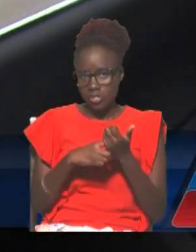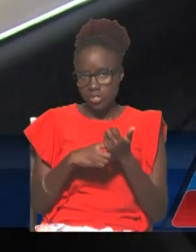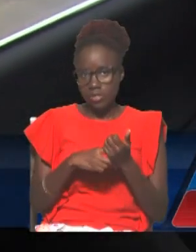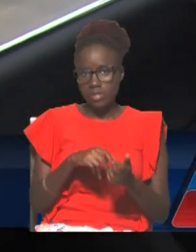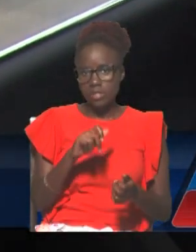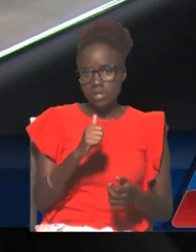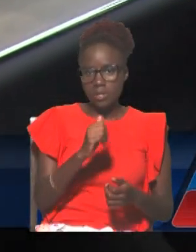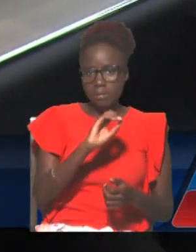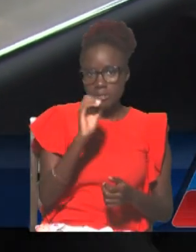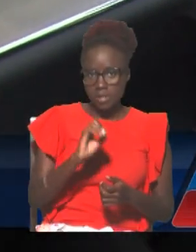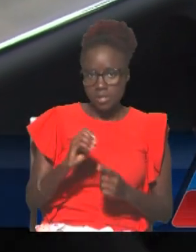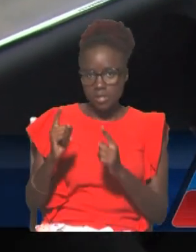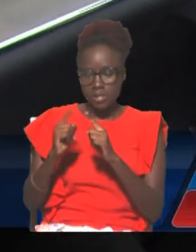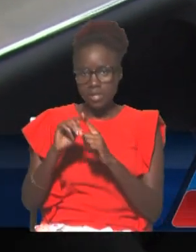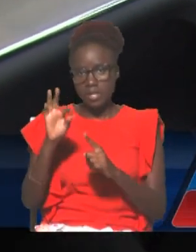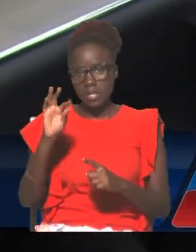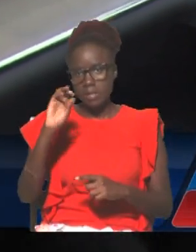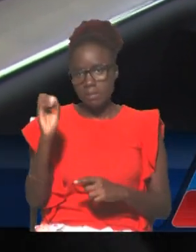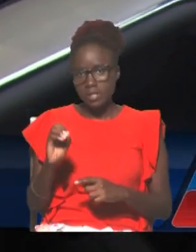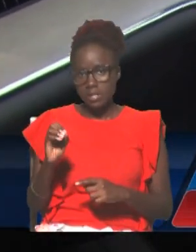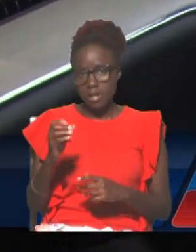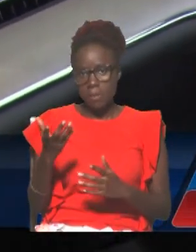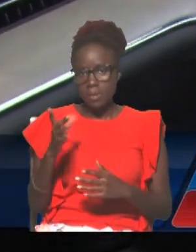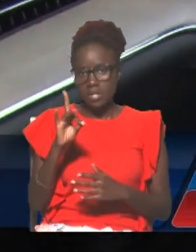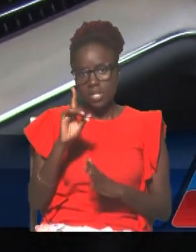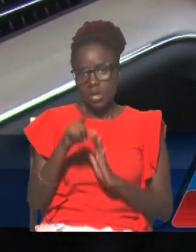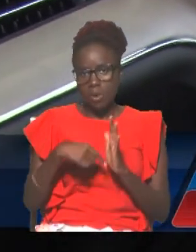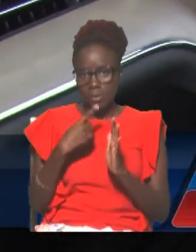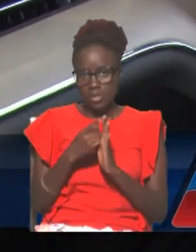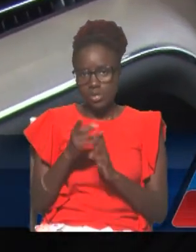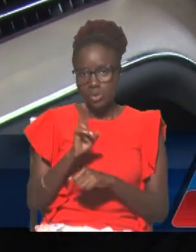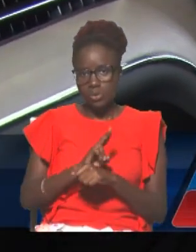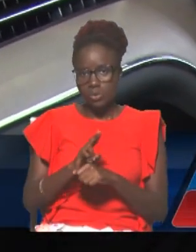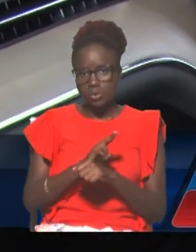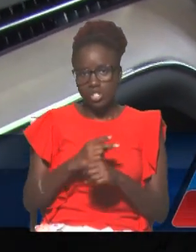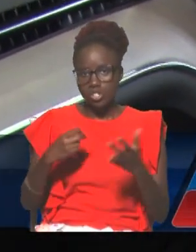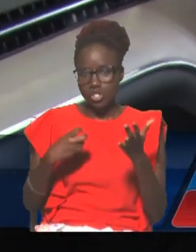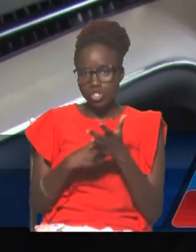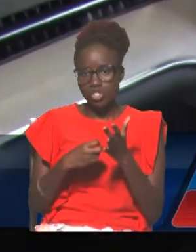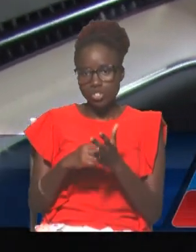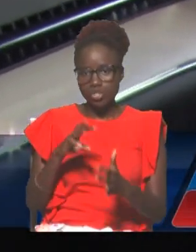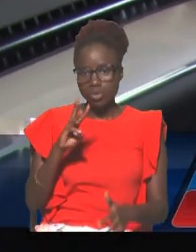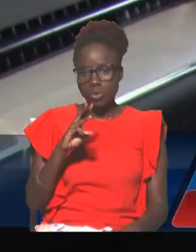from 10% to 90% in approximately 8 hours with a wall box charger.